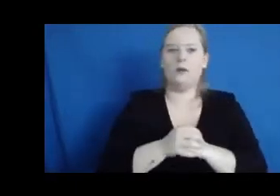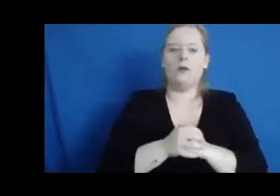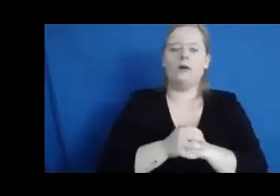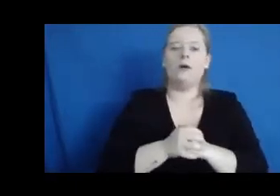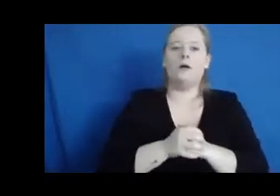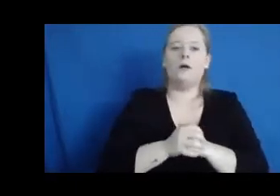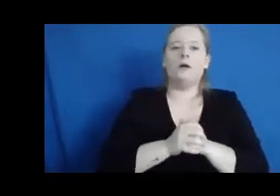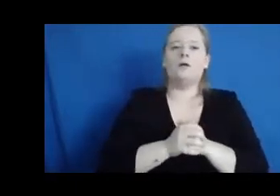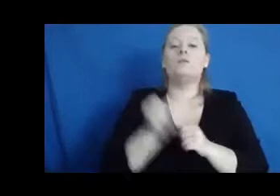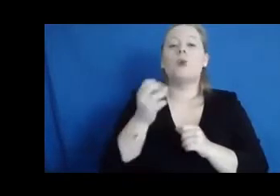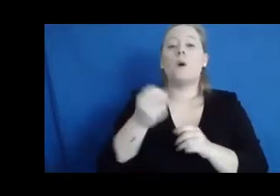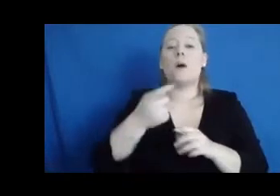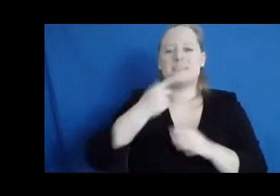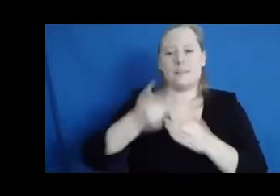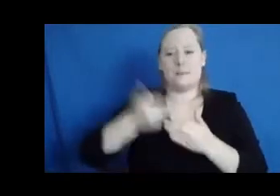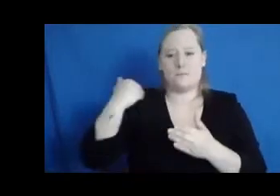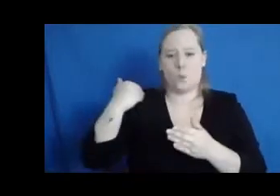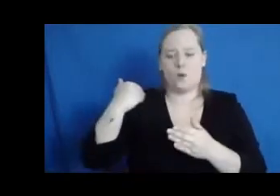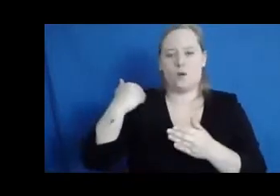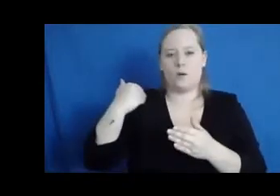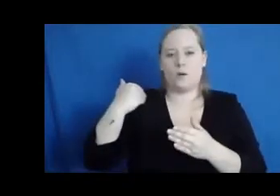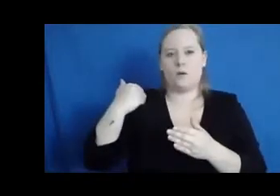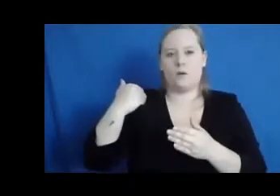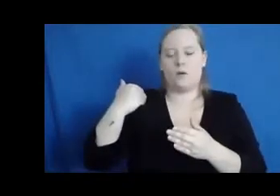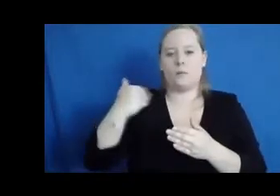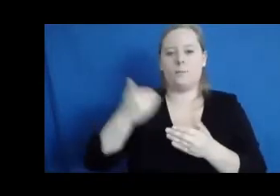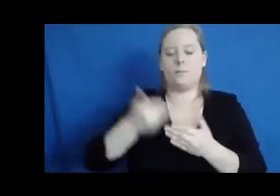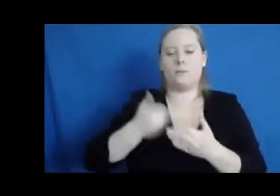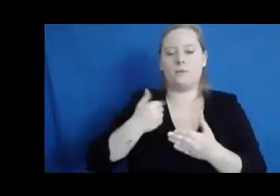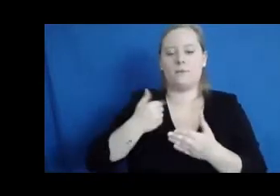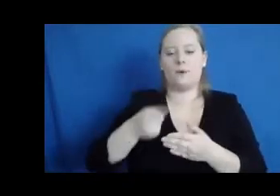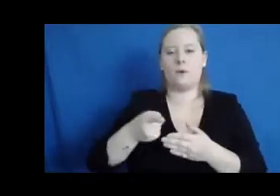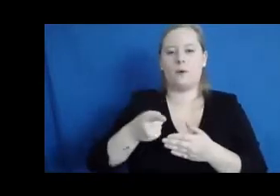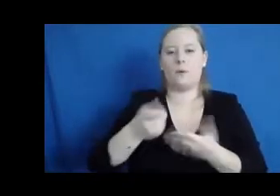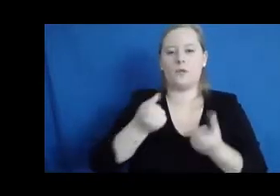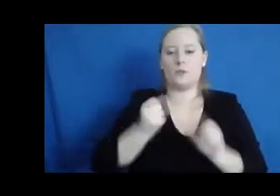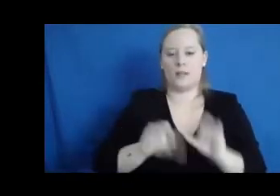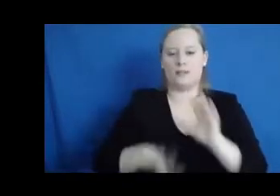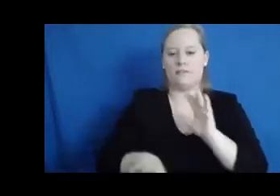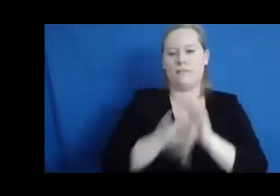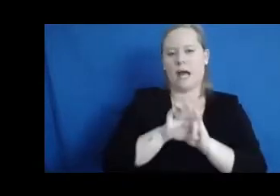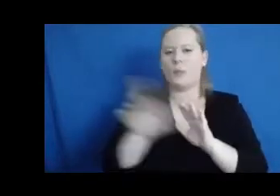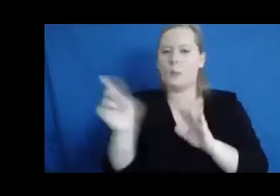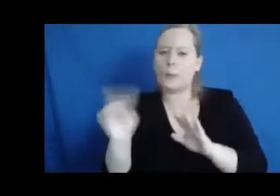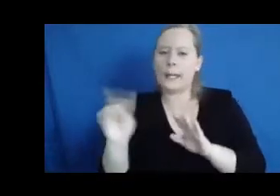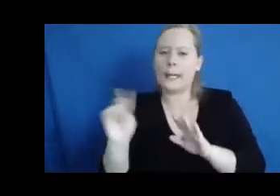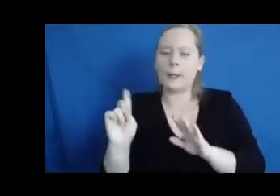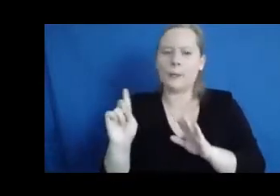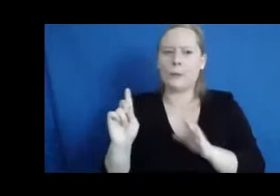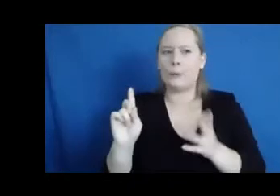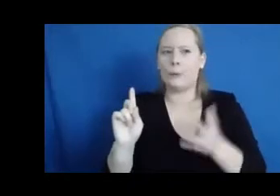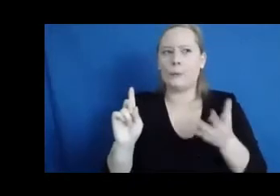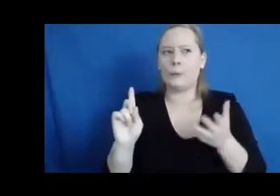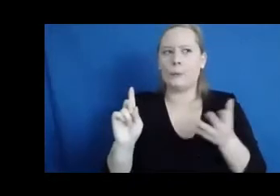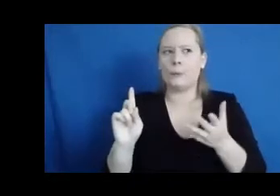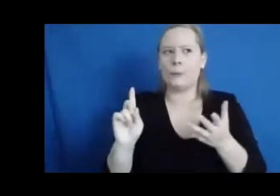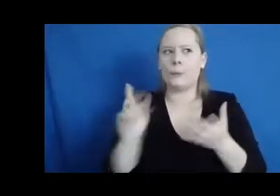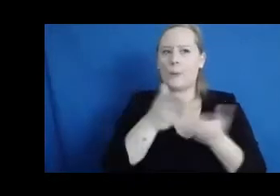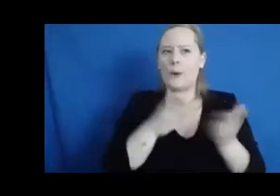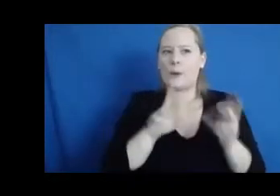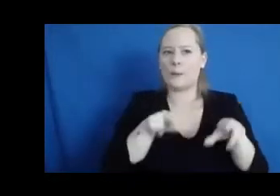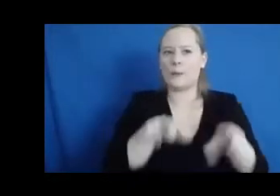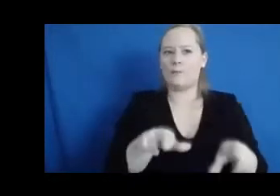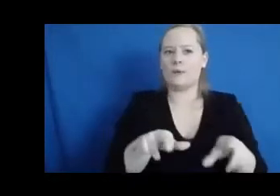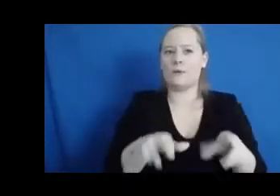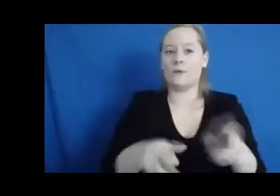So as I mentioned early on, we were trying to discover where there are sections of the river that are